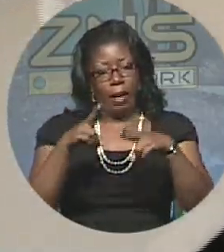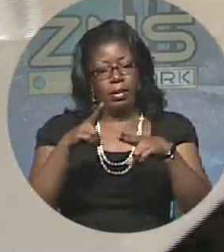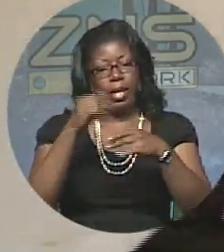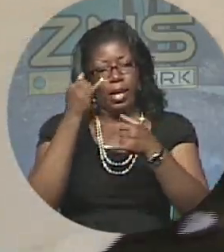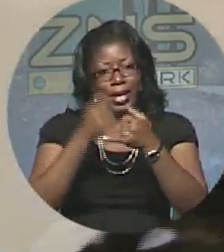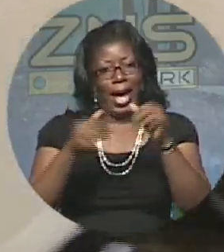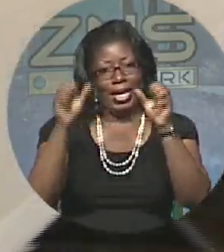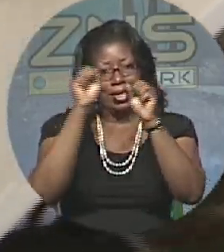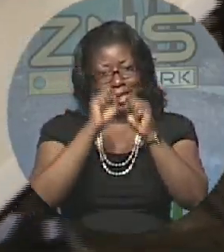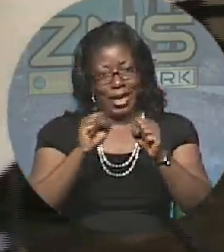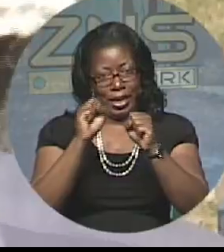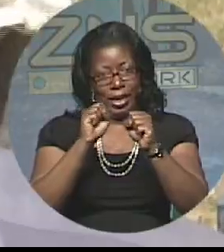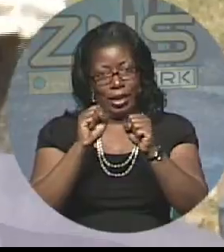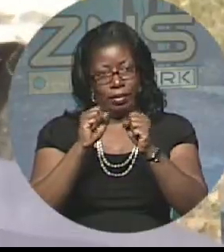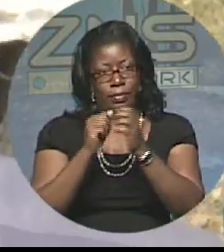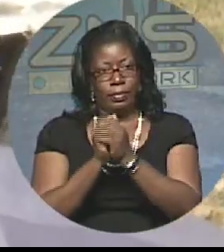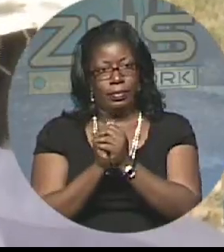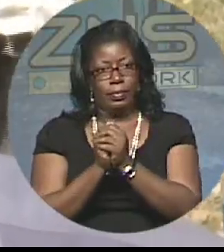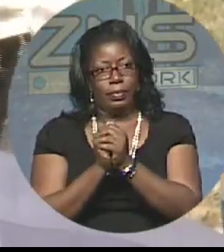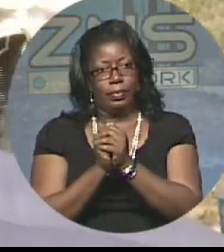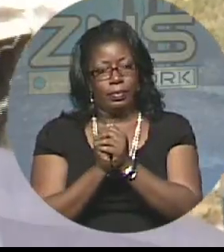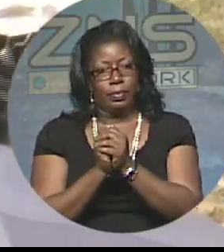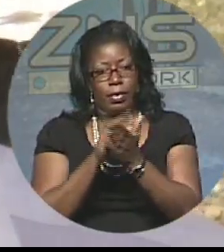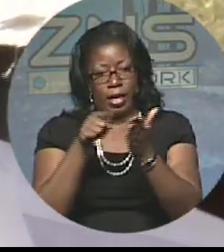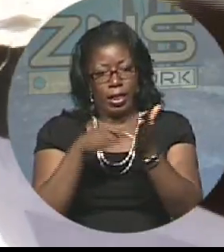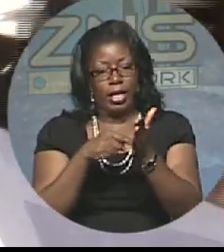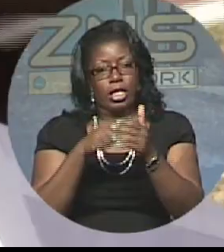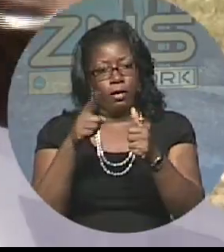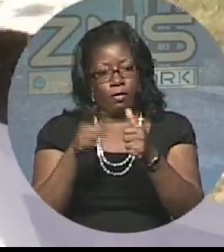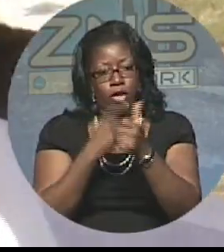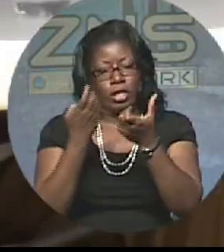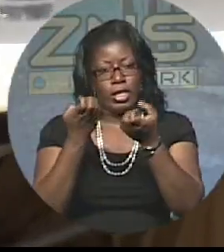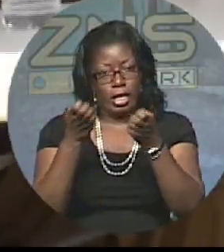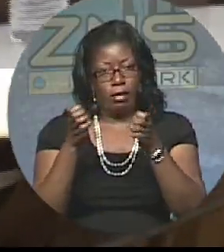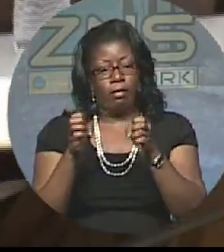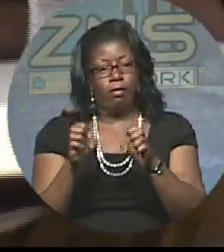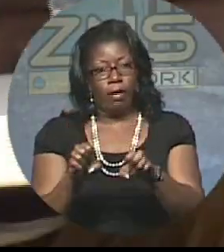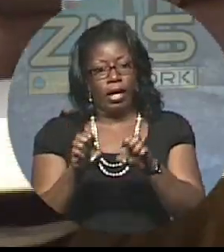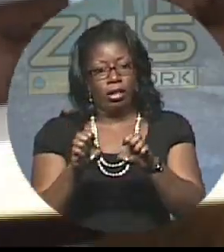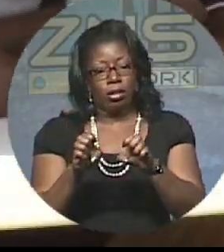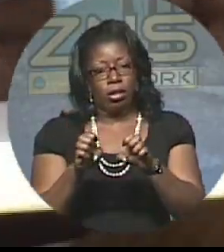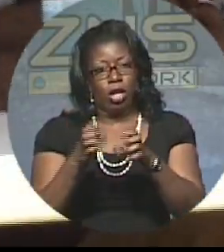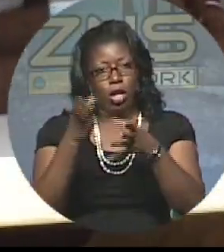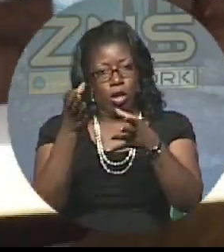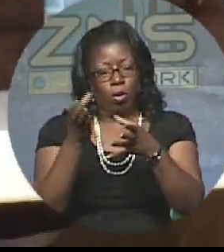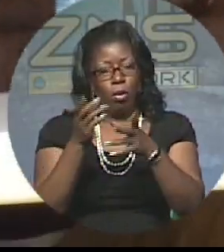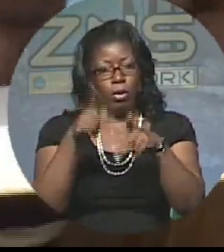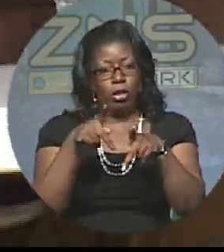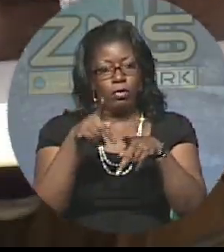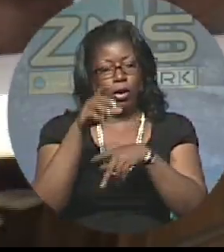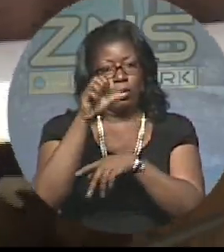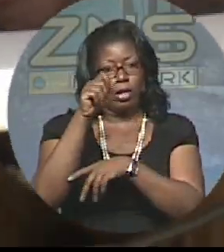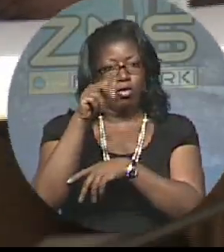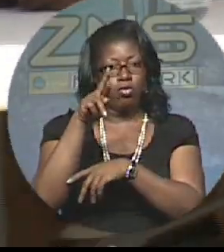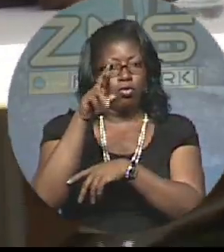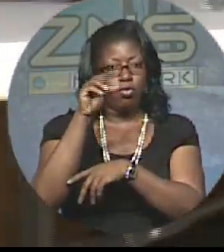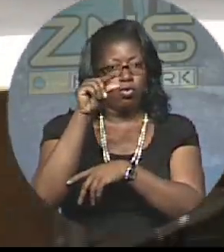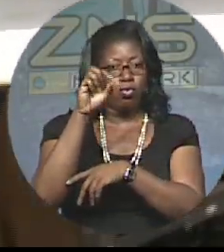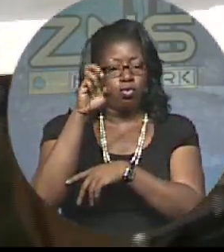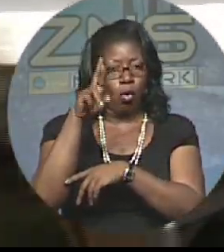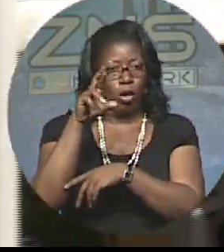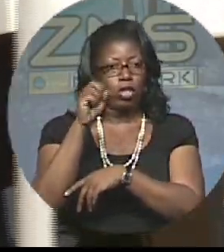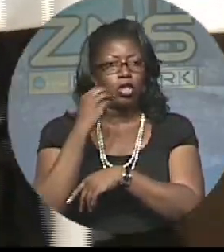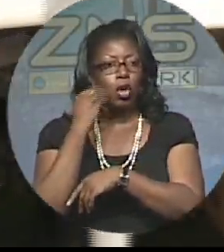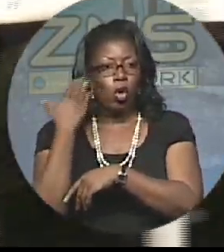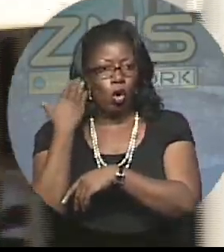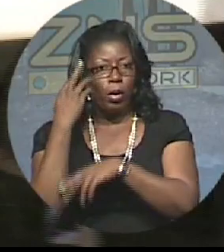Committee, Cindy Knowles. First event, we are reaching out to the Persis Rogers home. We have some of the